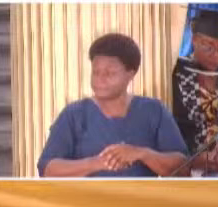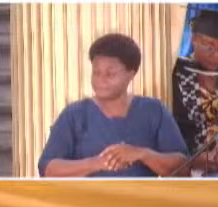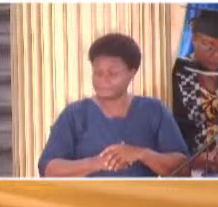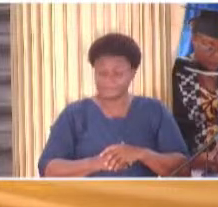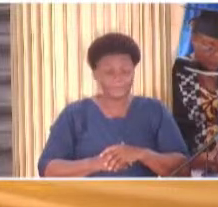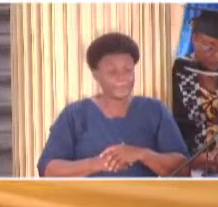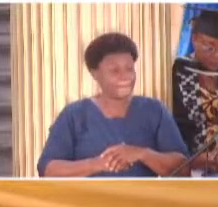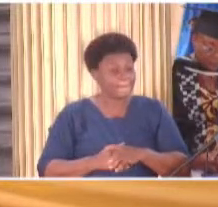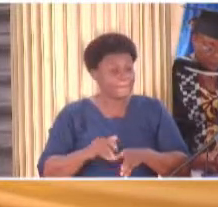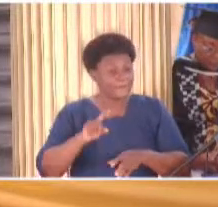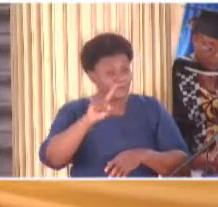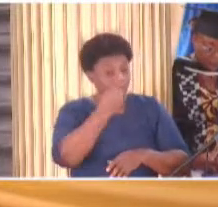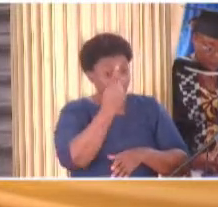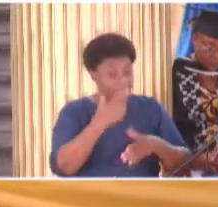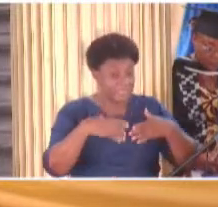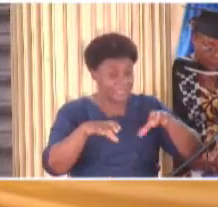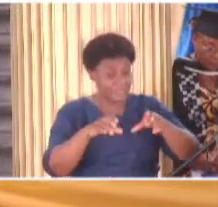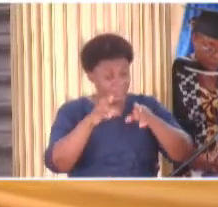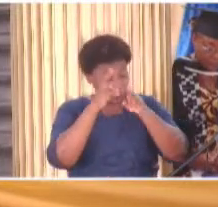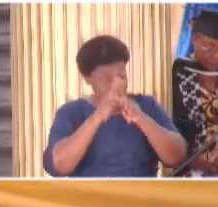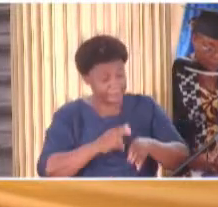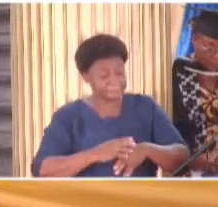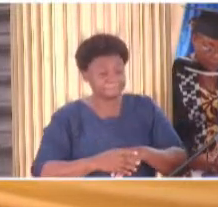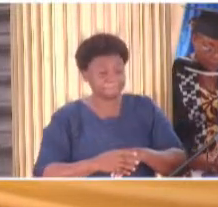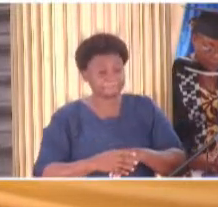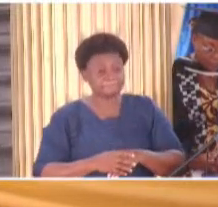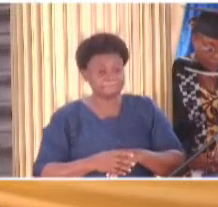With a first-class honors.